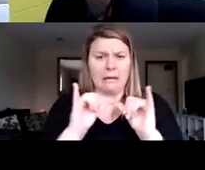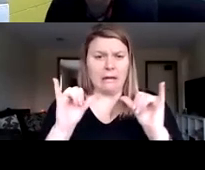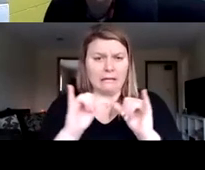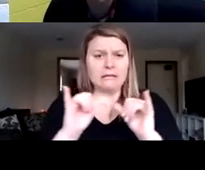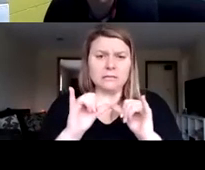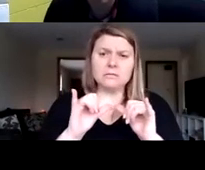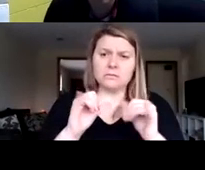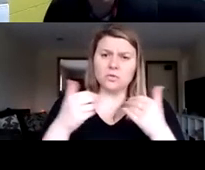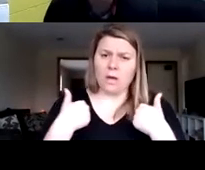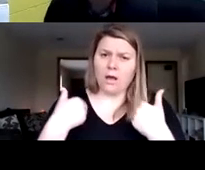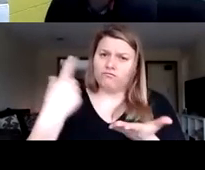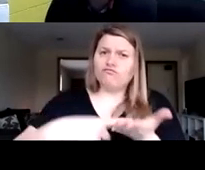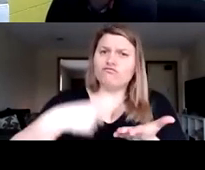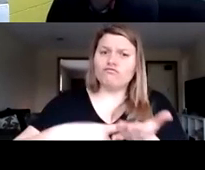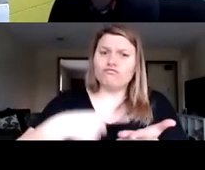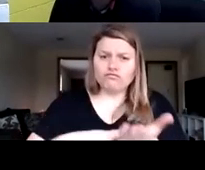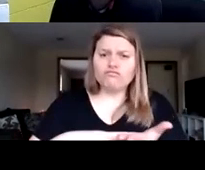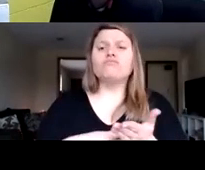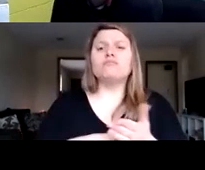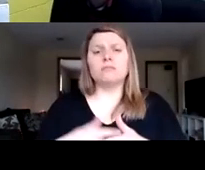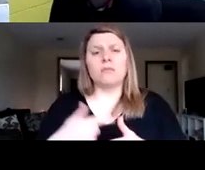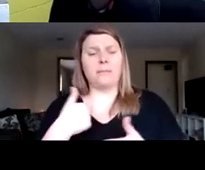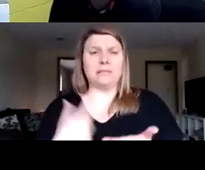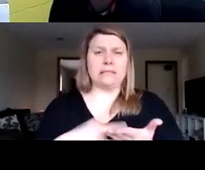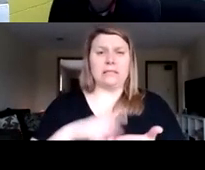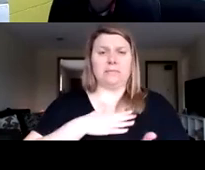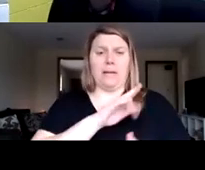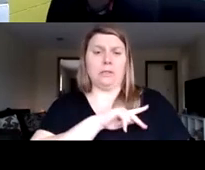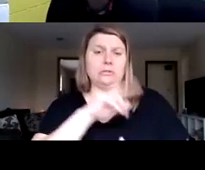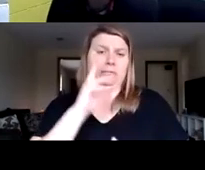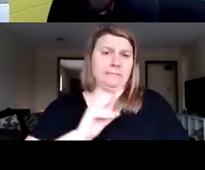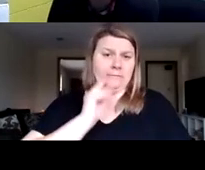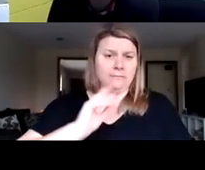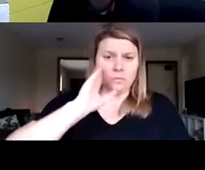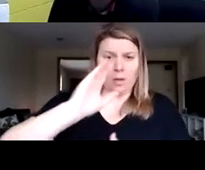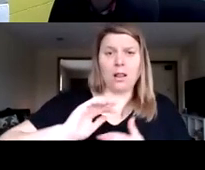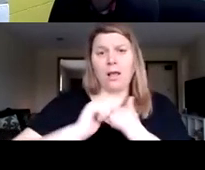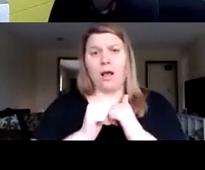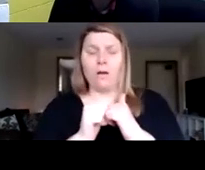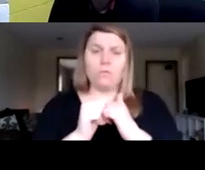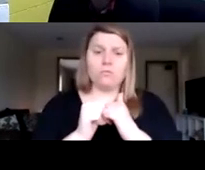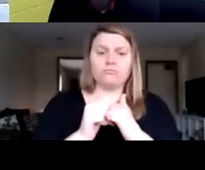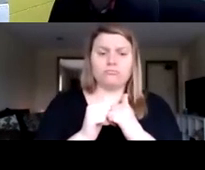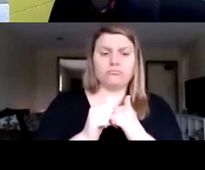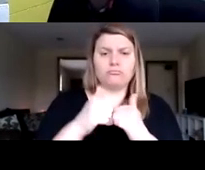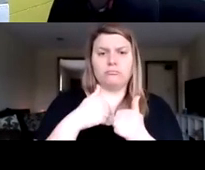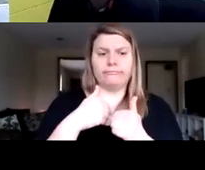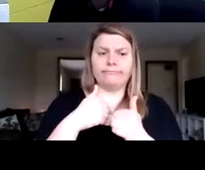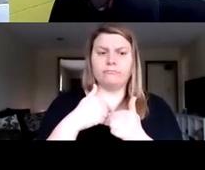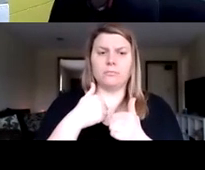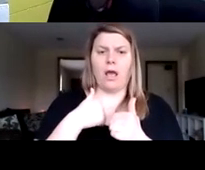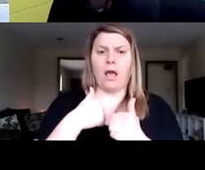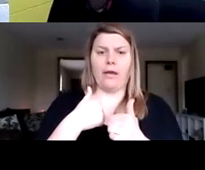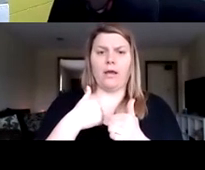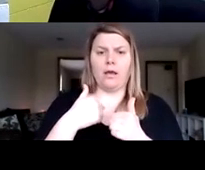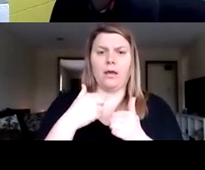have some discussions. I'm going to kind of talk about my personal experience, how I ended up